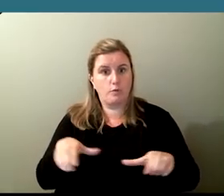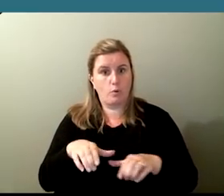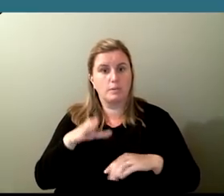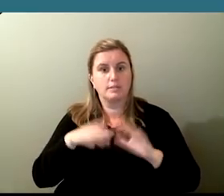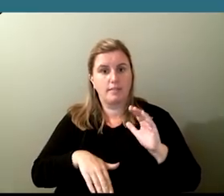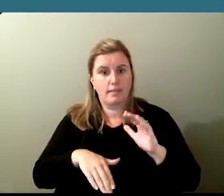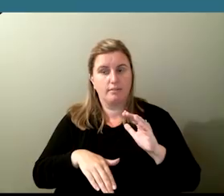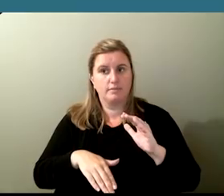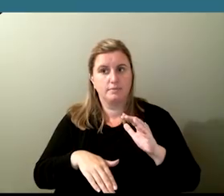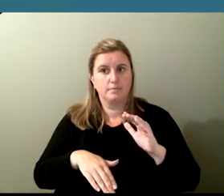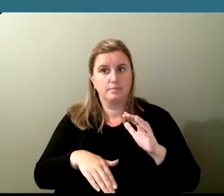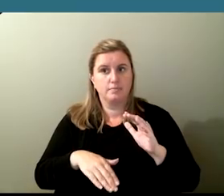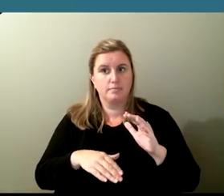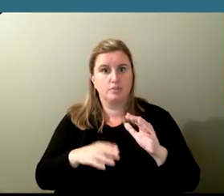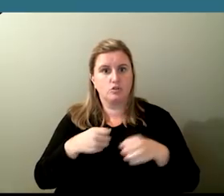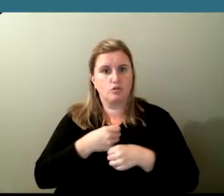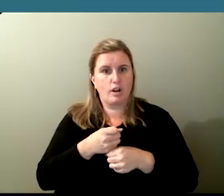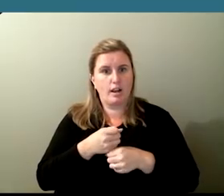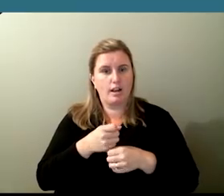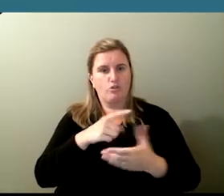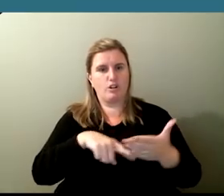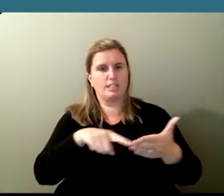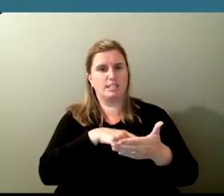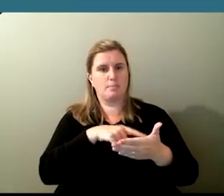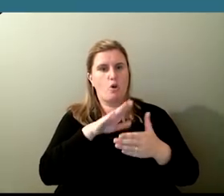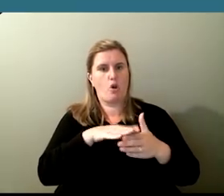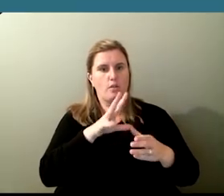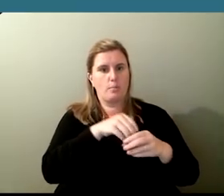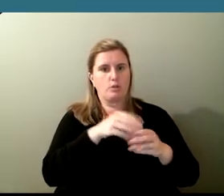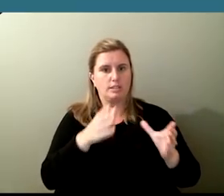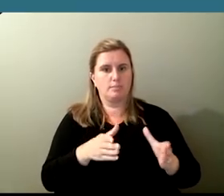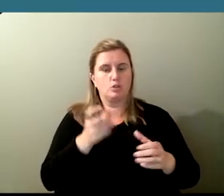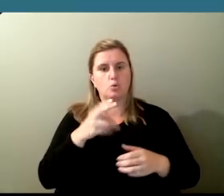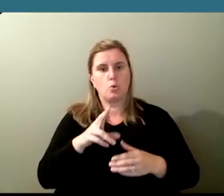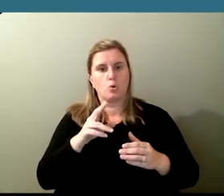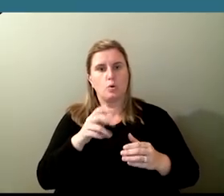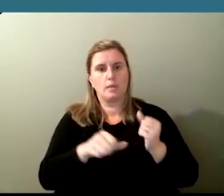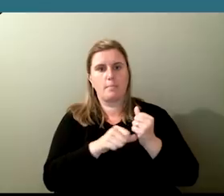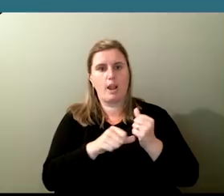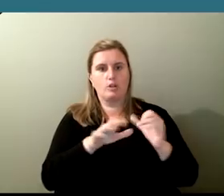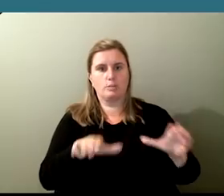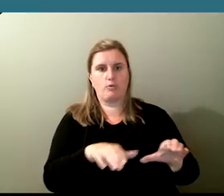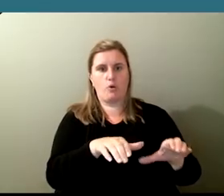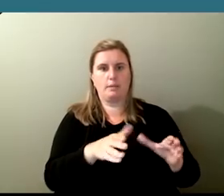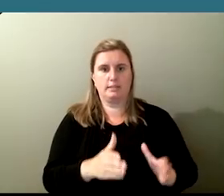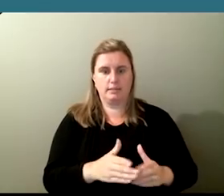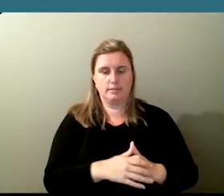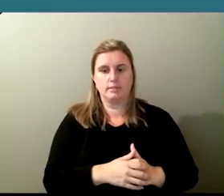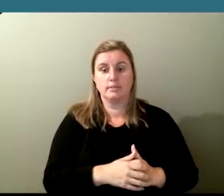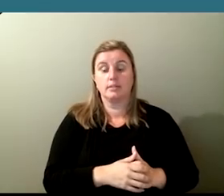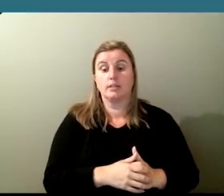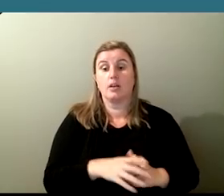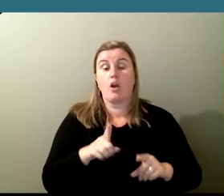than criticism on the participants or the paraeducator's performance. In addition to